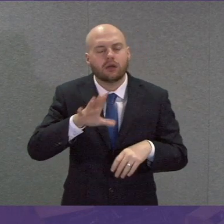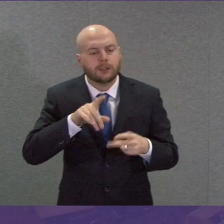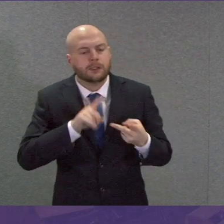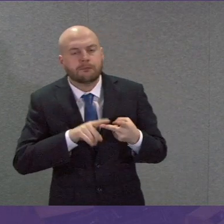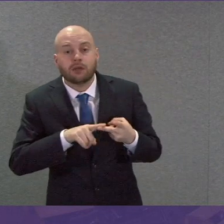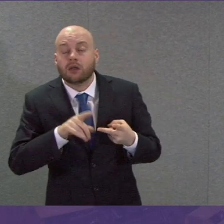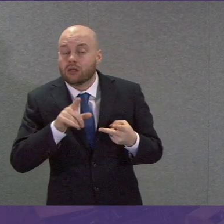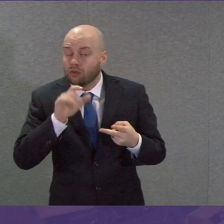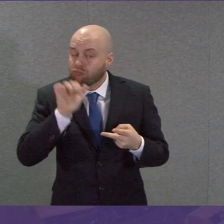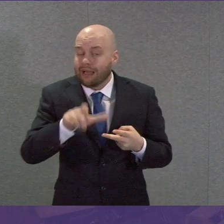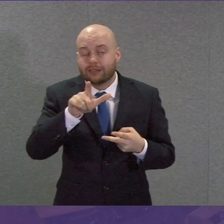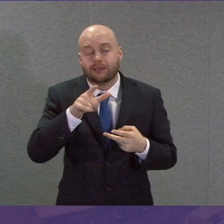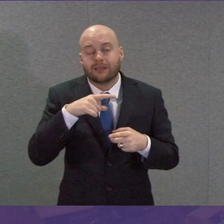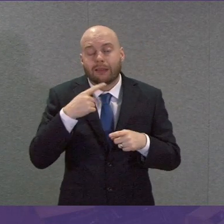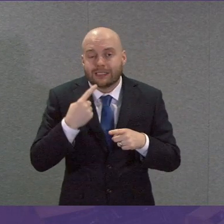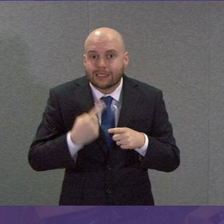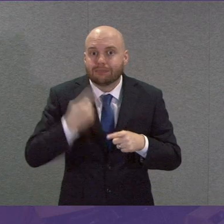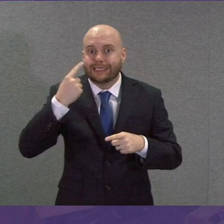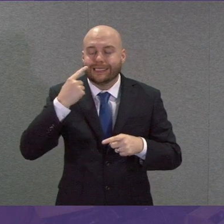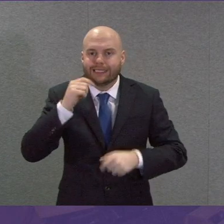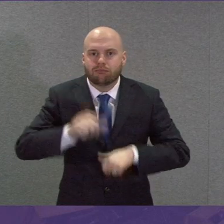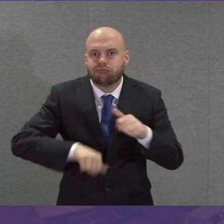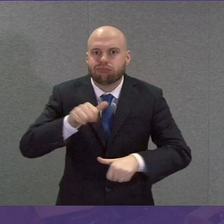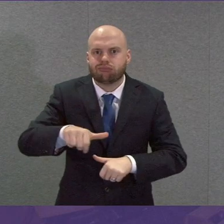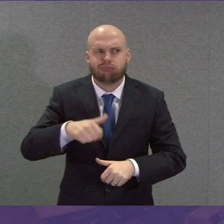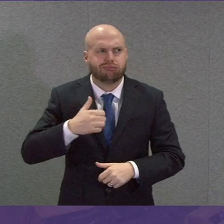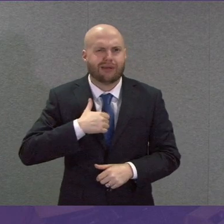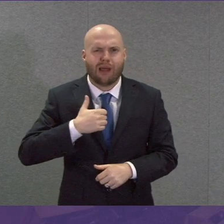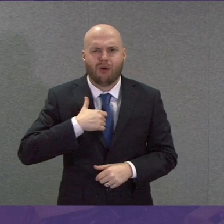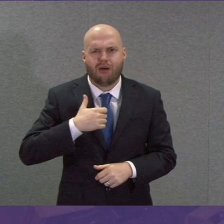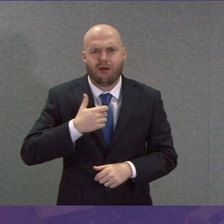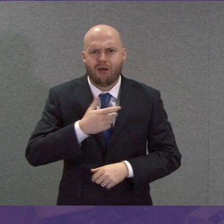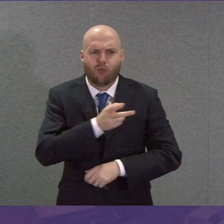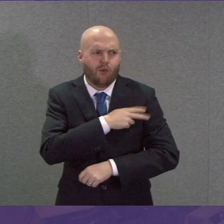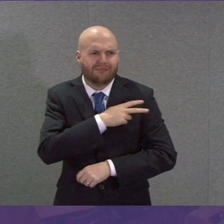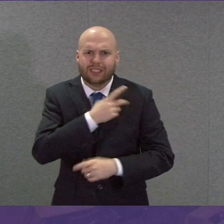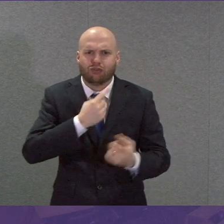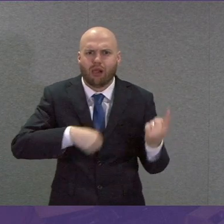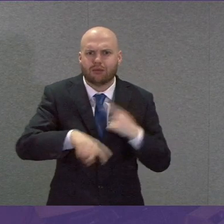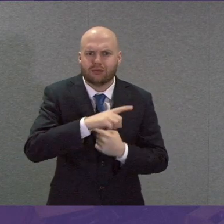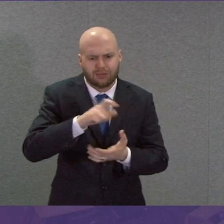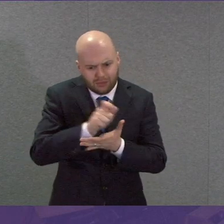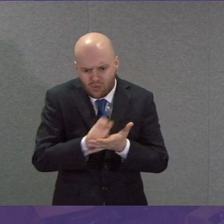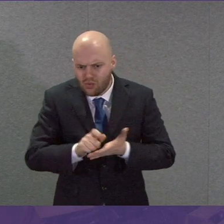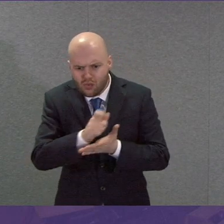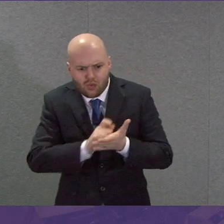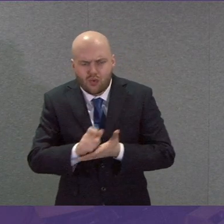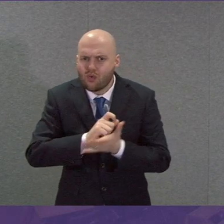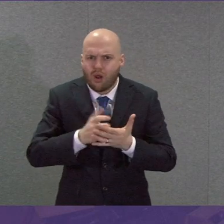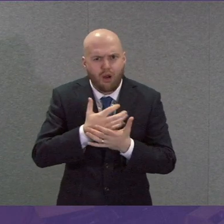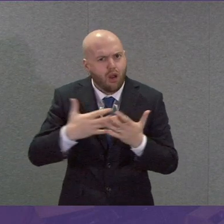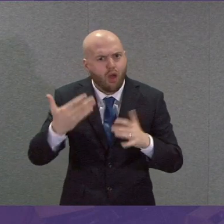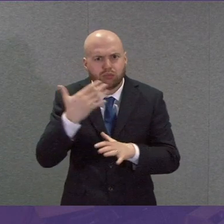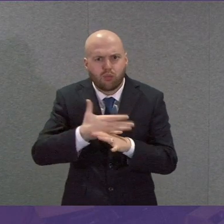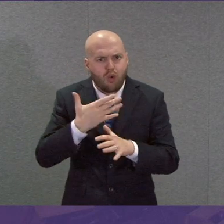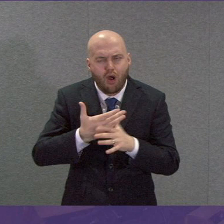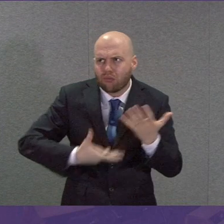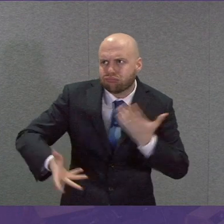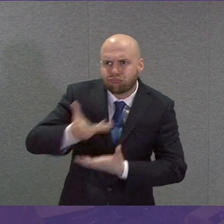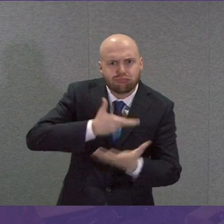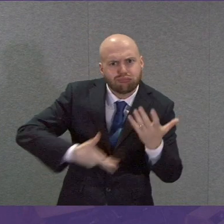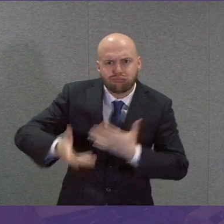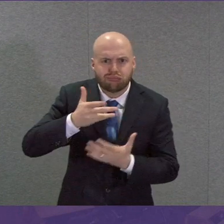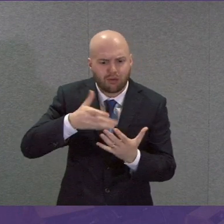at the speed at which officials have been able to bring this to a fully formed state. We have a lot of work still to do. This bill will